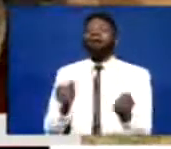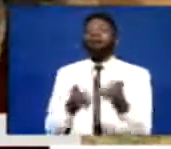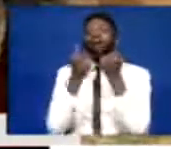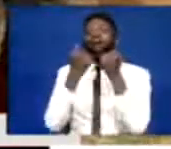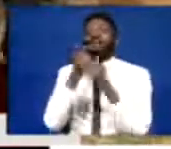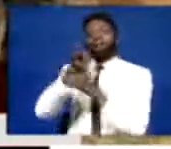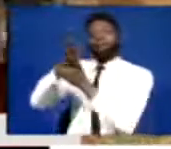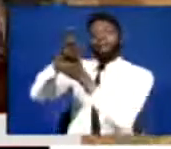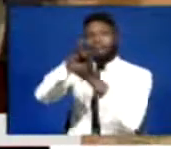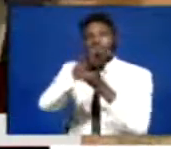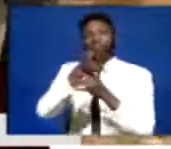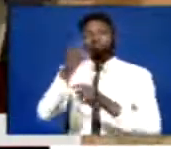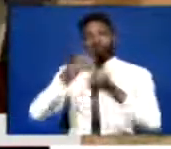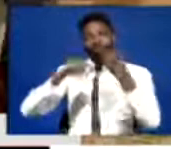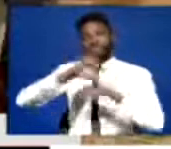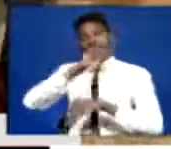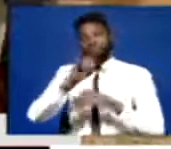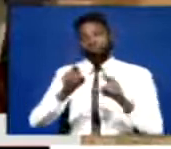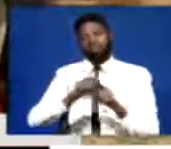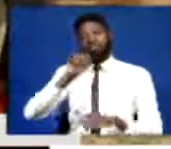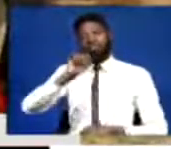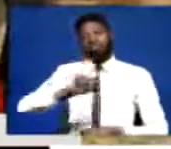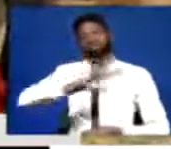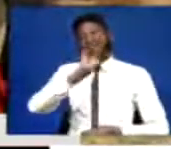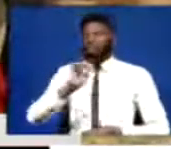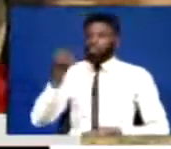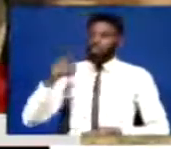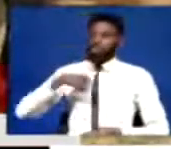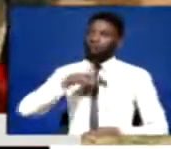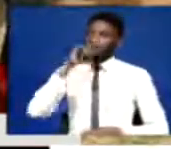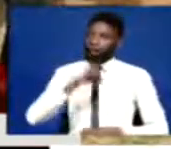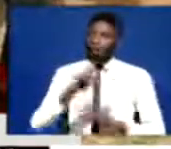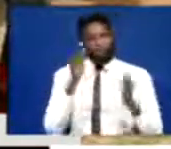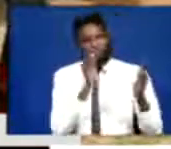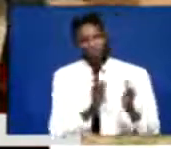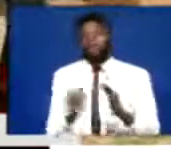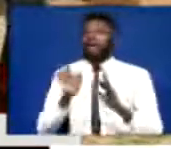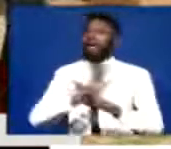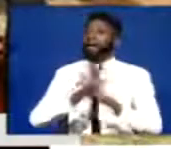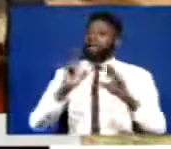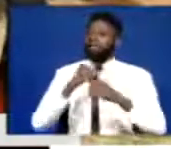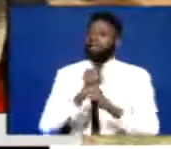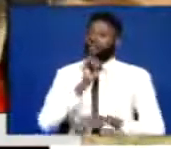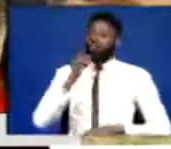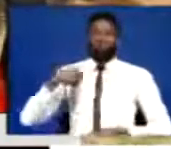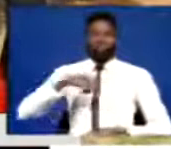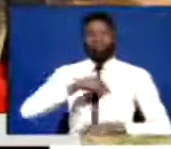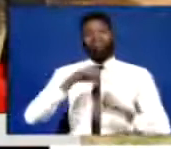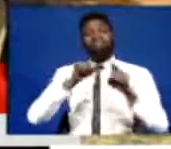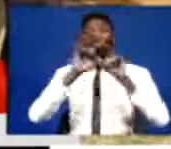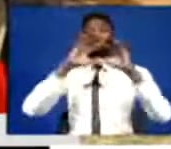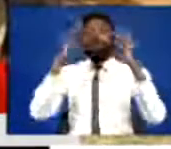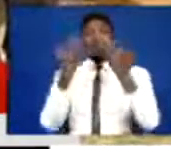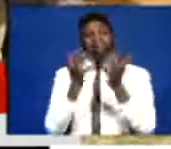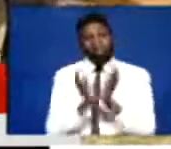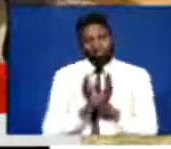win for South Africa. So Kenya should also put ourselves into gear. We should prepare ourselves. We should make sure we are out there. It's not a matter of saying bottom up